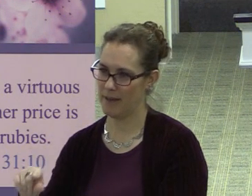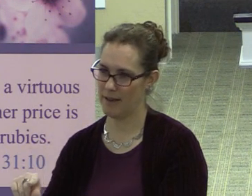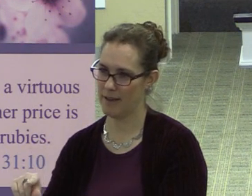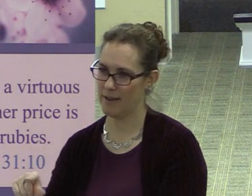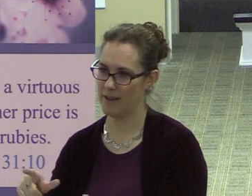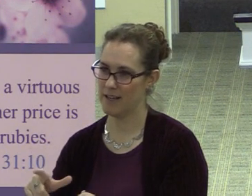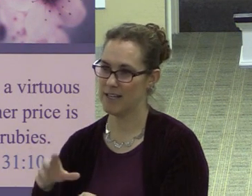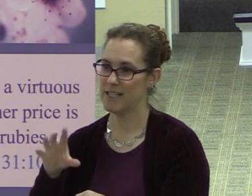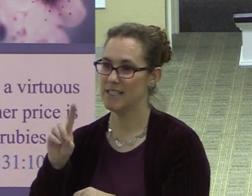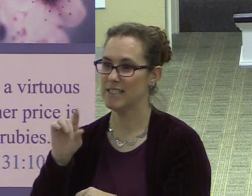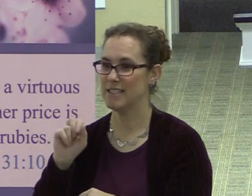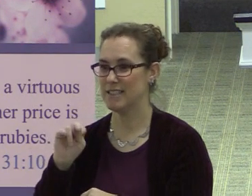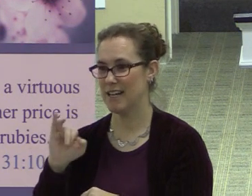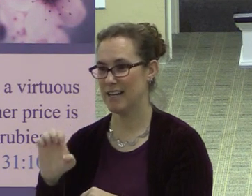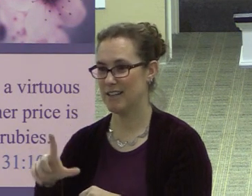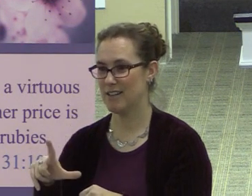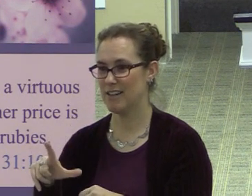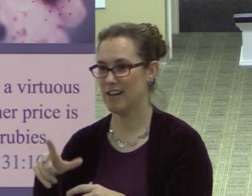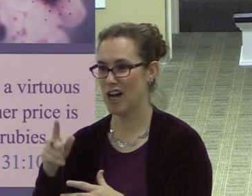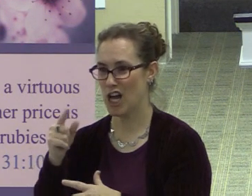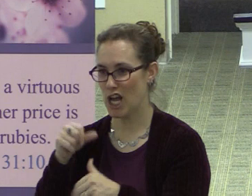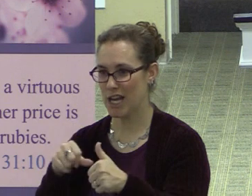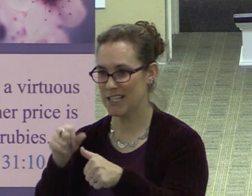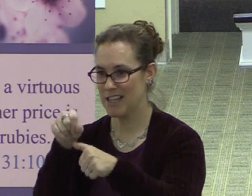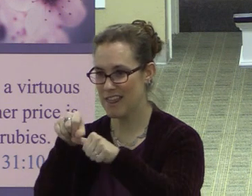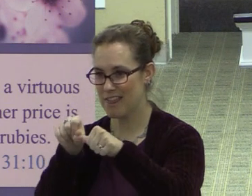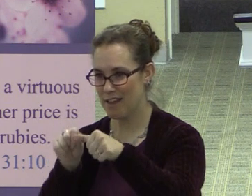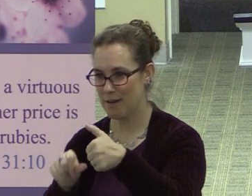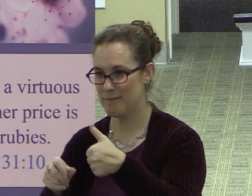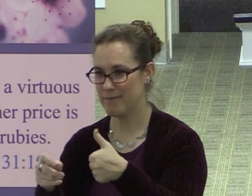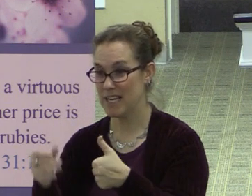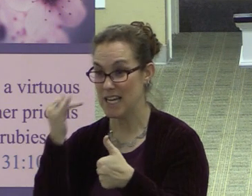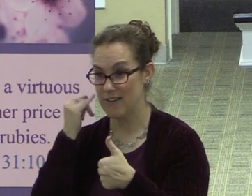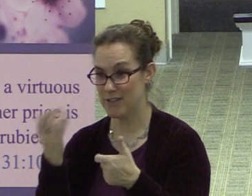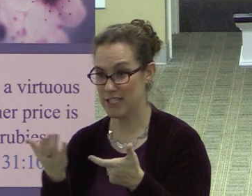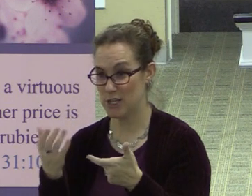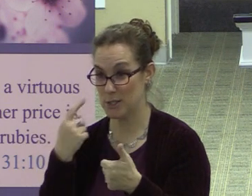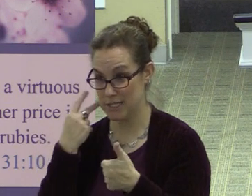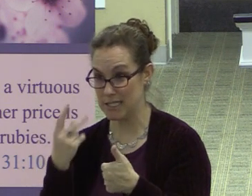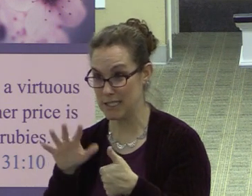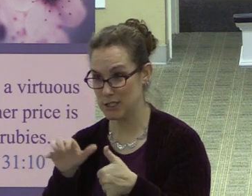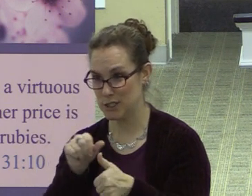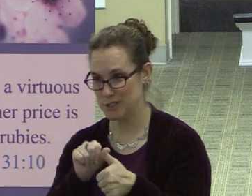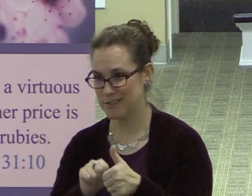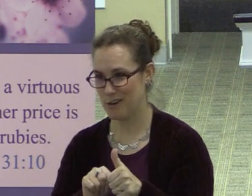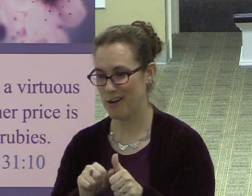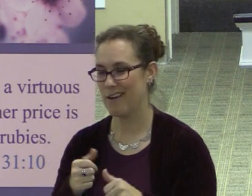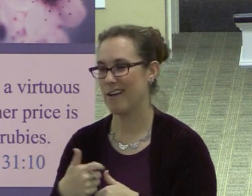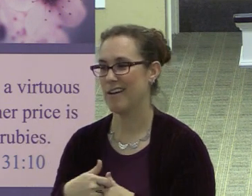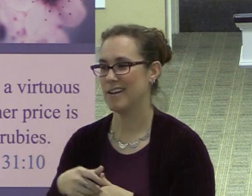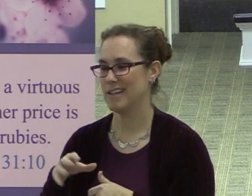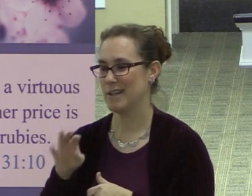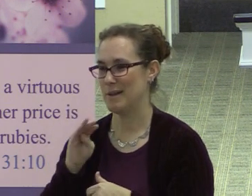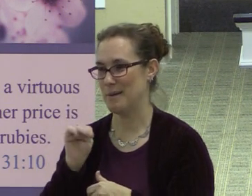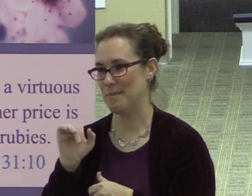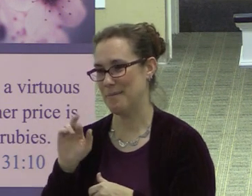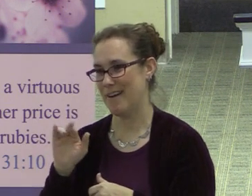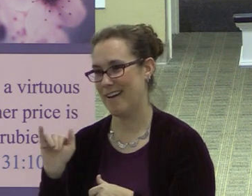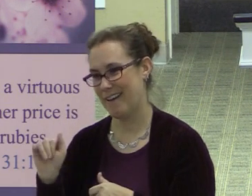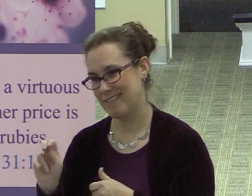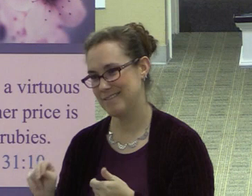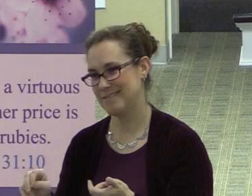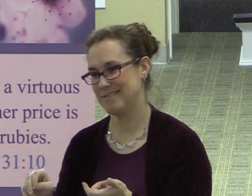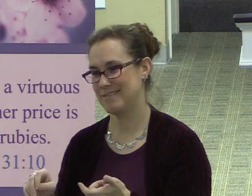Daniel cut his thumb. Boop. You can see this. If he's still here, you can go look at a scar. I'm driving down the road. Marianne's sleeping in the passenger seat. All of a